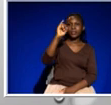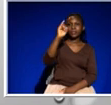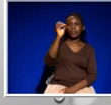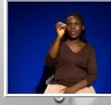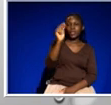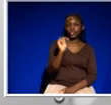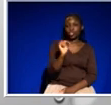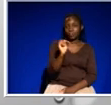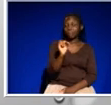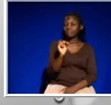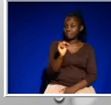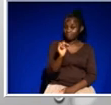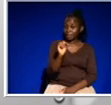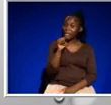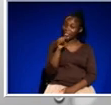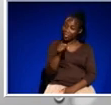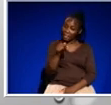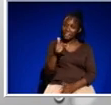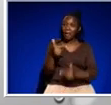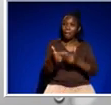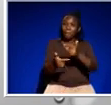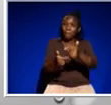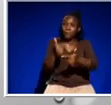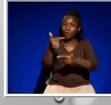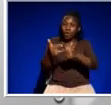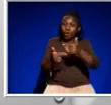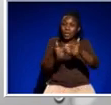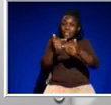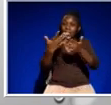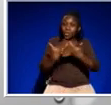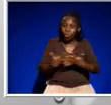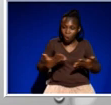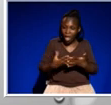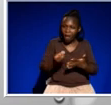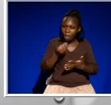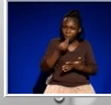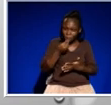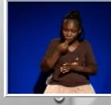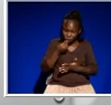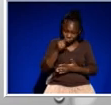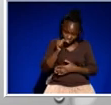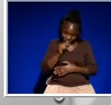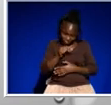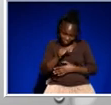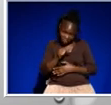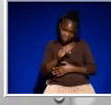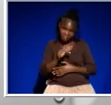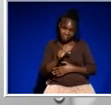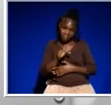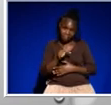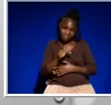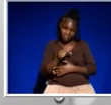Respiration is the process by which food substances